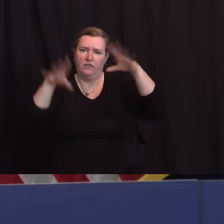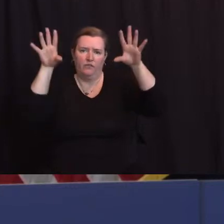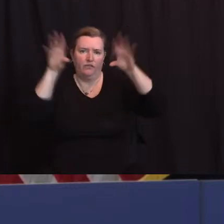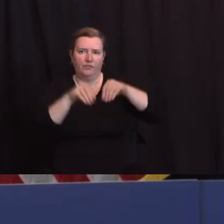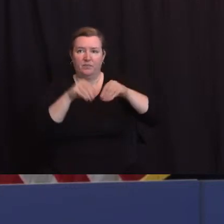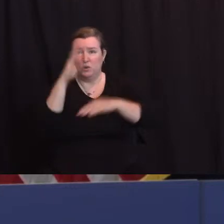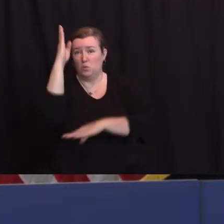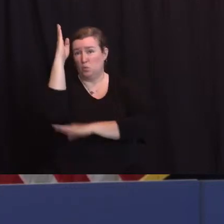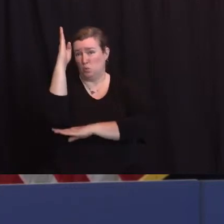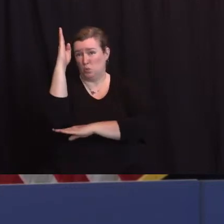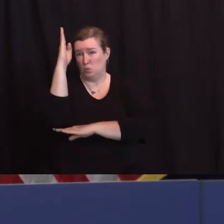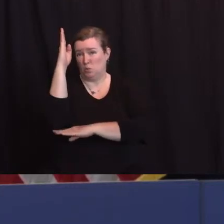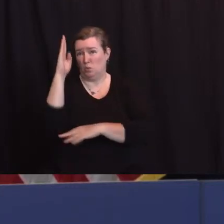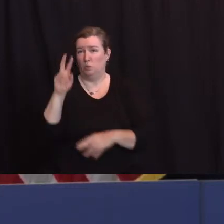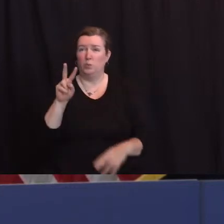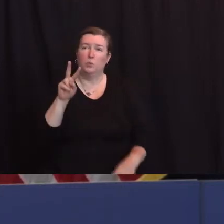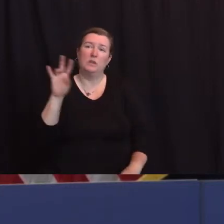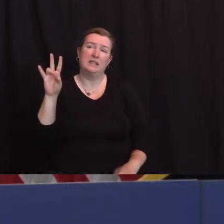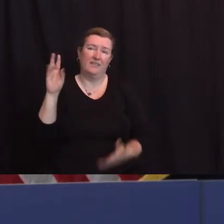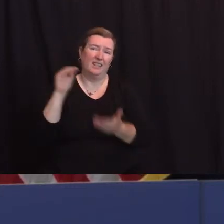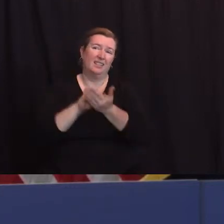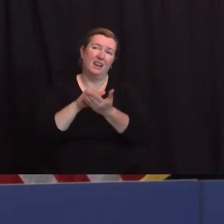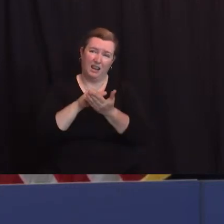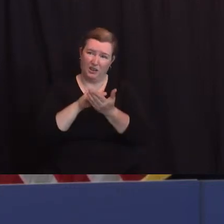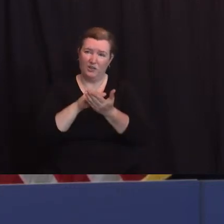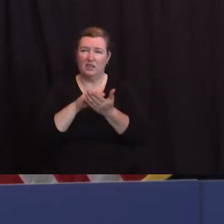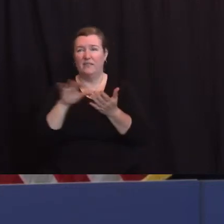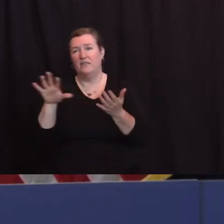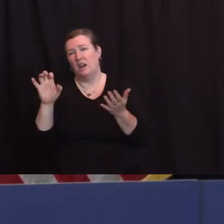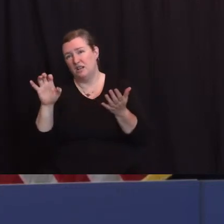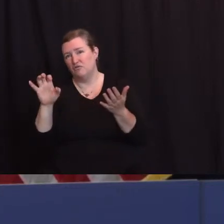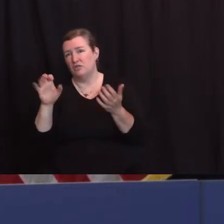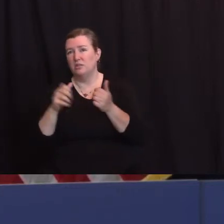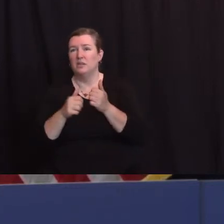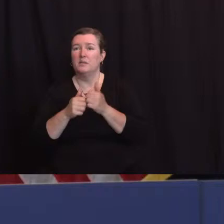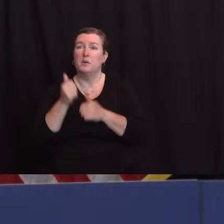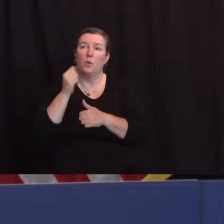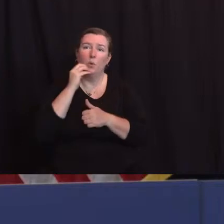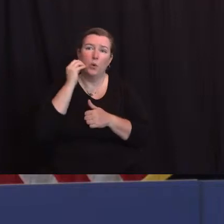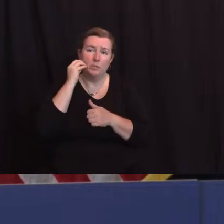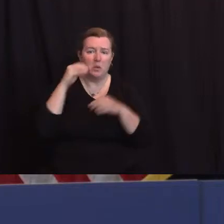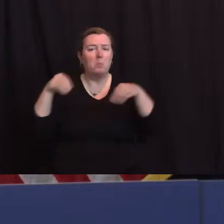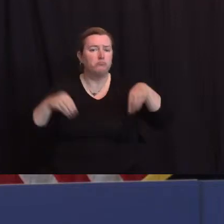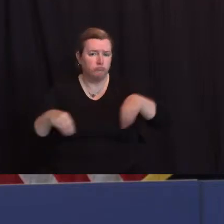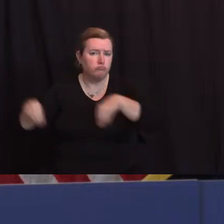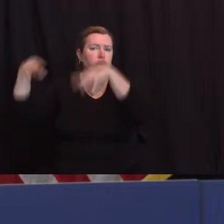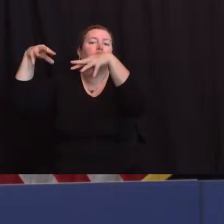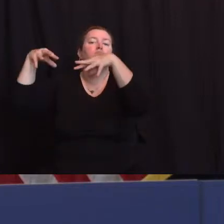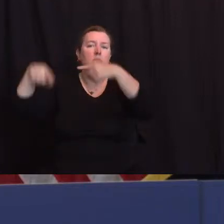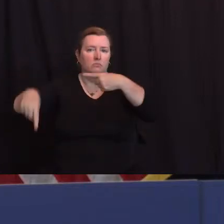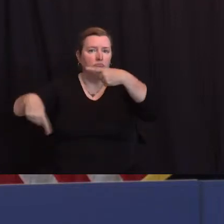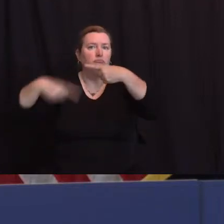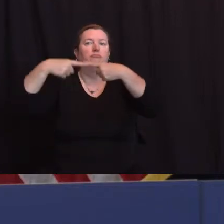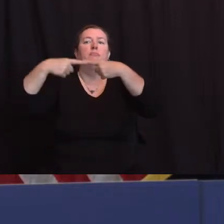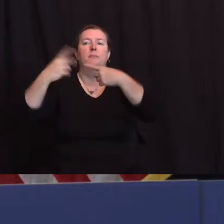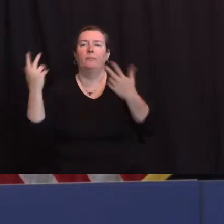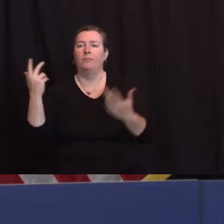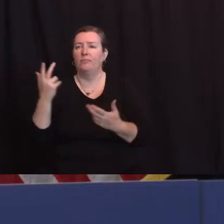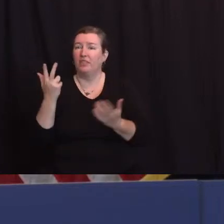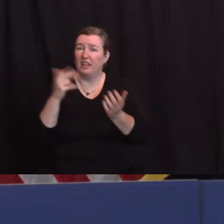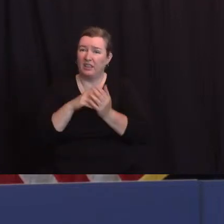we were down to 27,500, with the majority of those, just over 23,000, being from